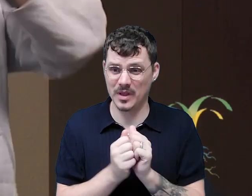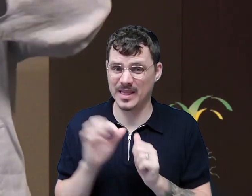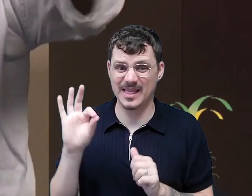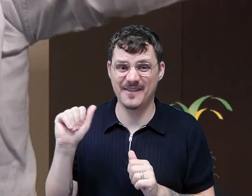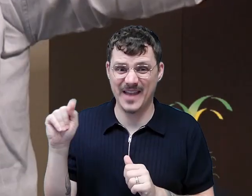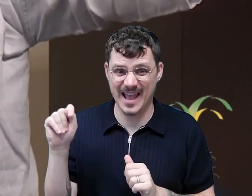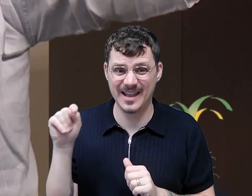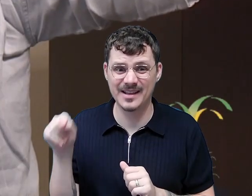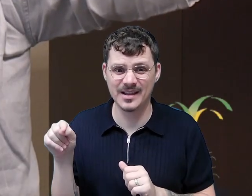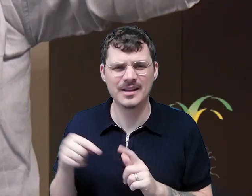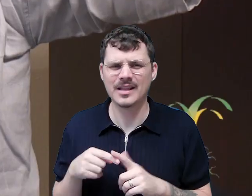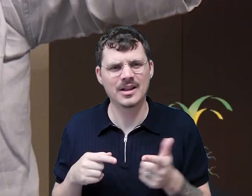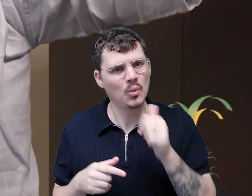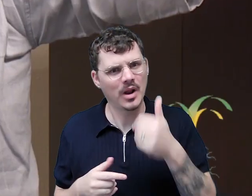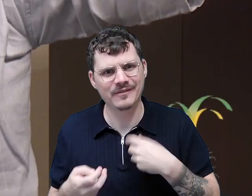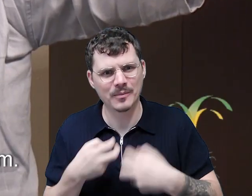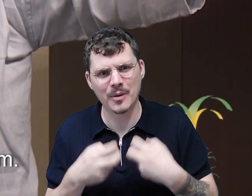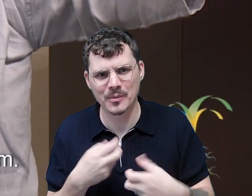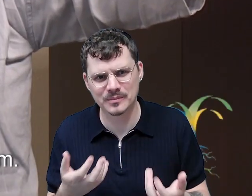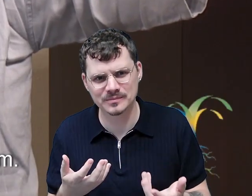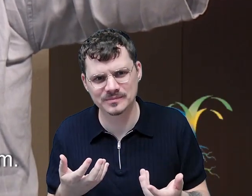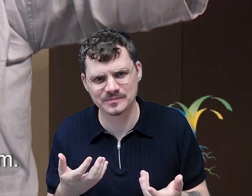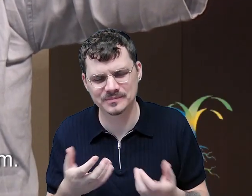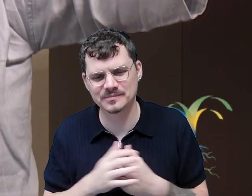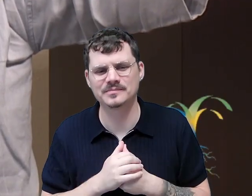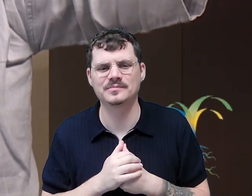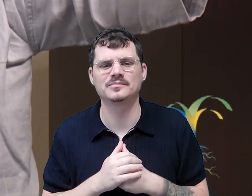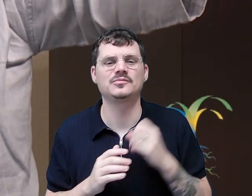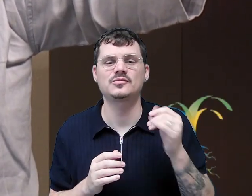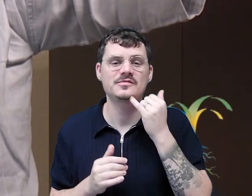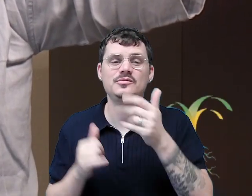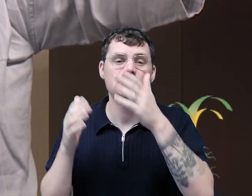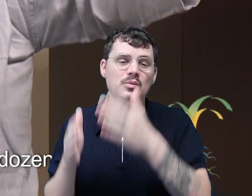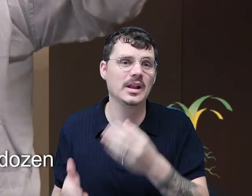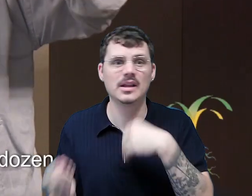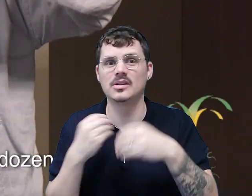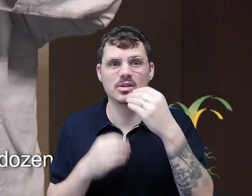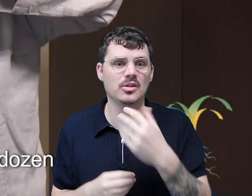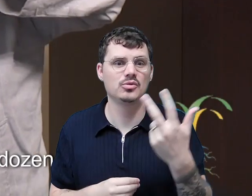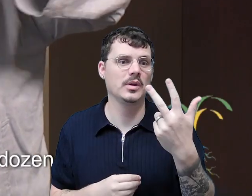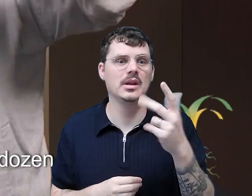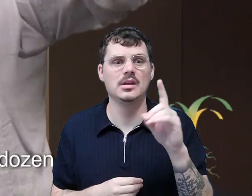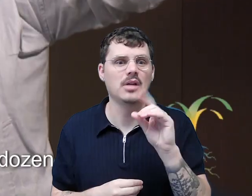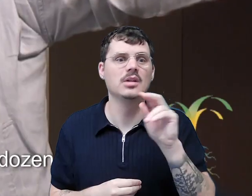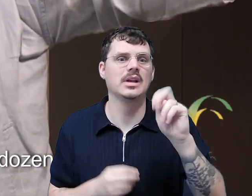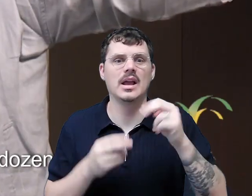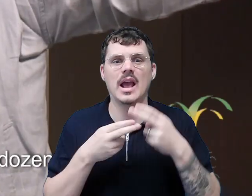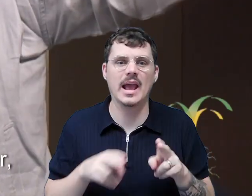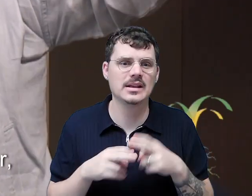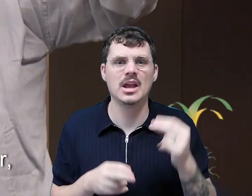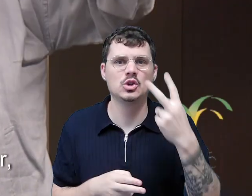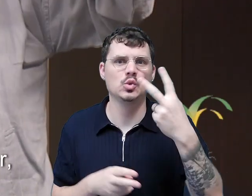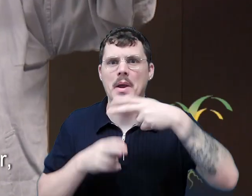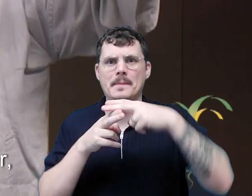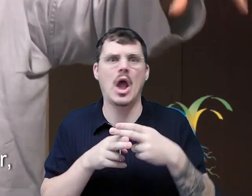out of all these other fats, they wouldn't have the problem. So if a person starts eating 3 dozen